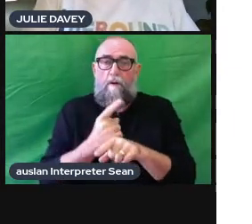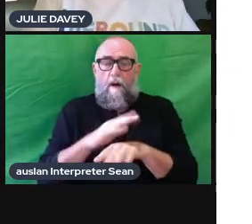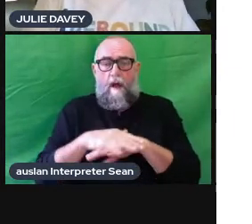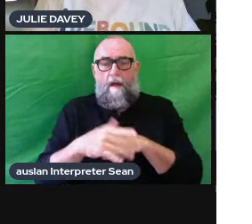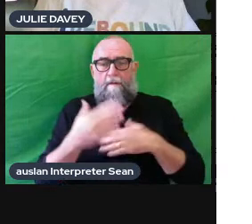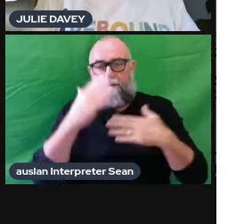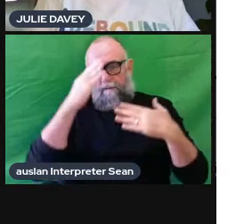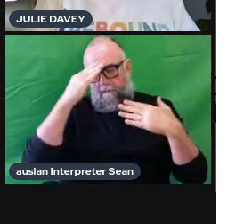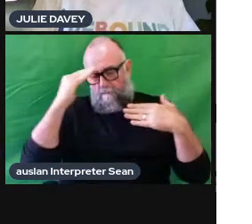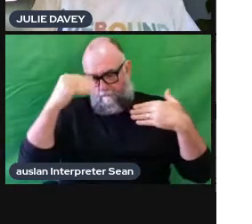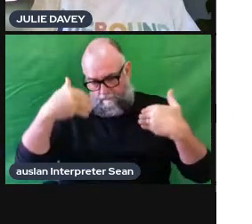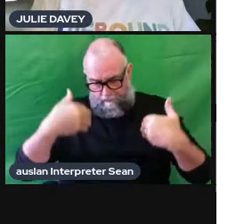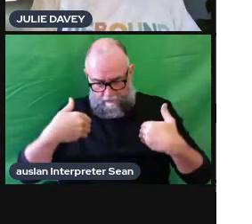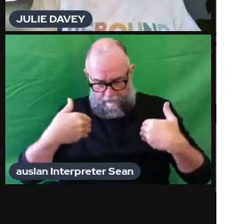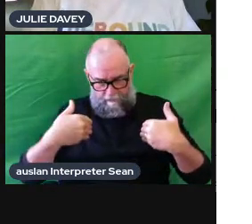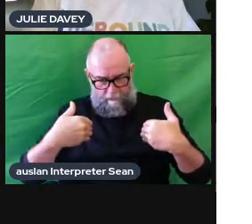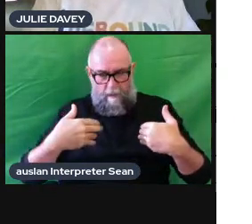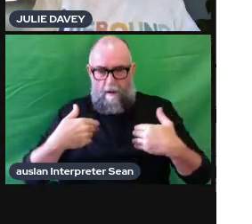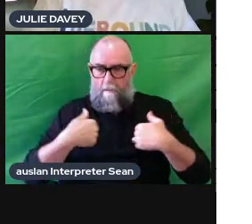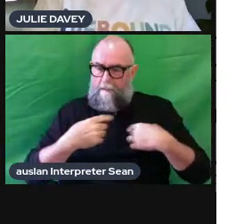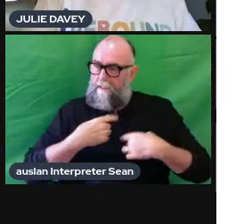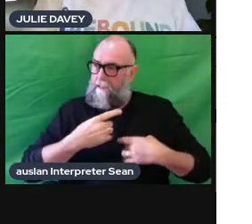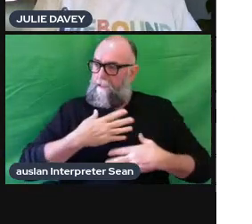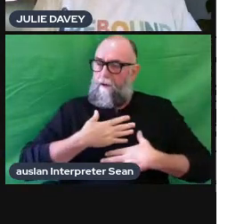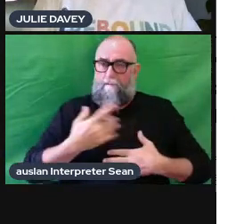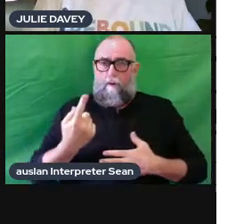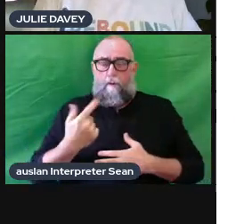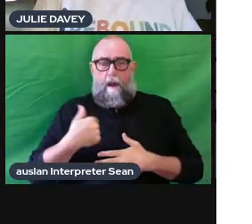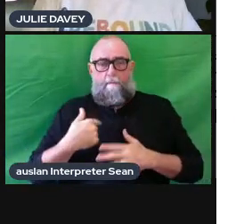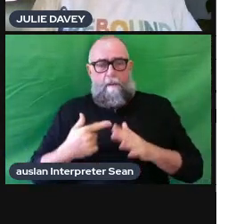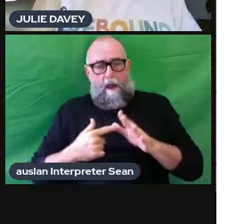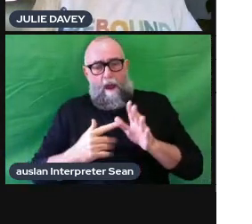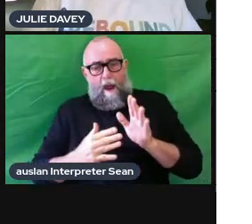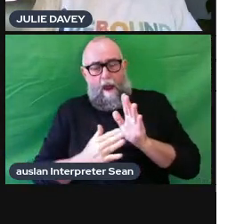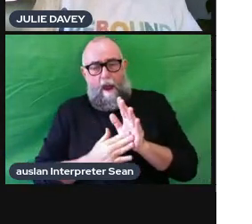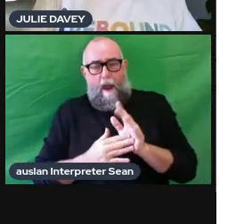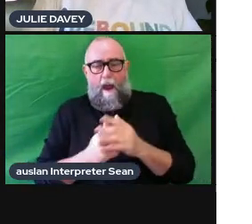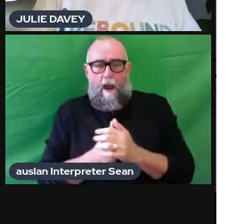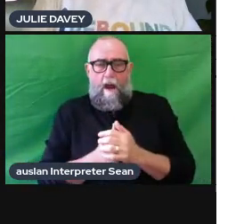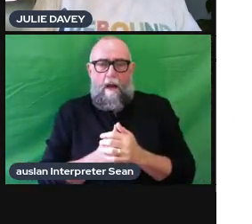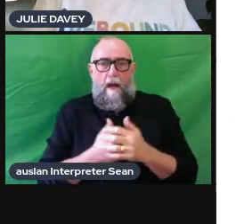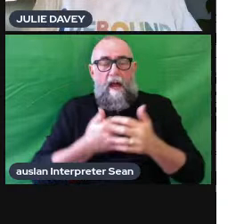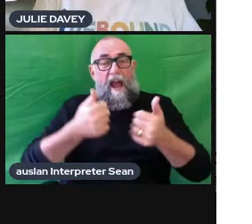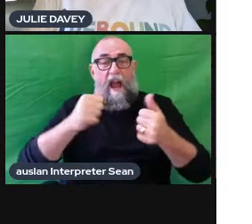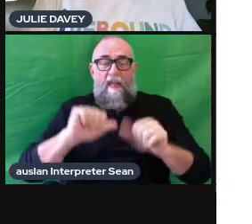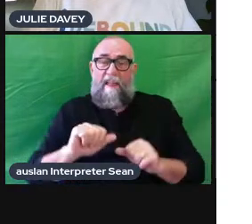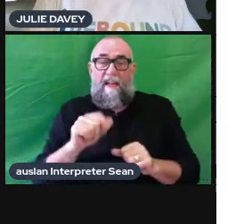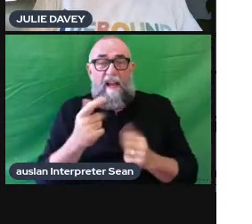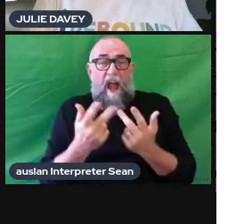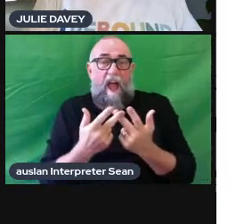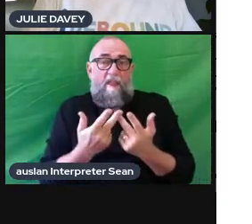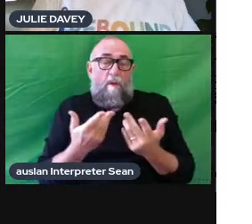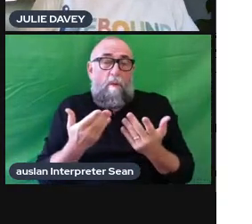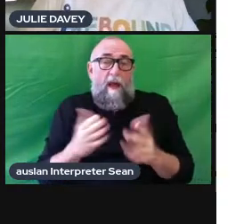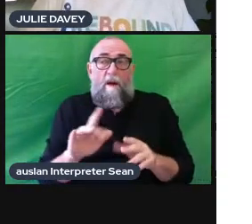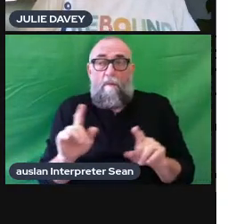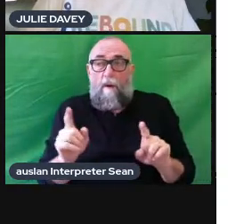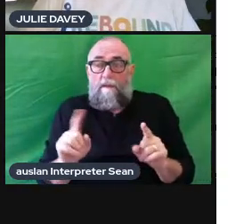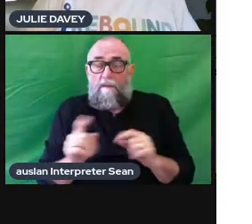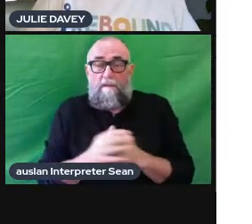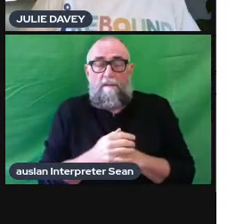know, that's quite a big thing for stroke survivors, and just practical things like, you know, how to go